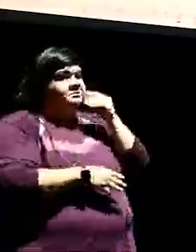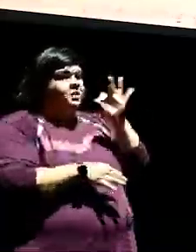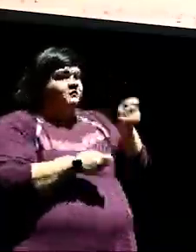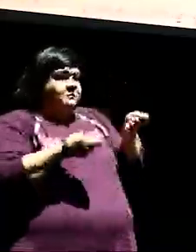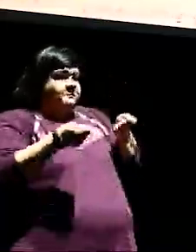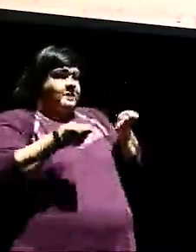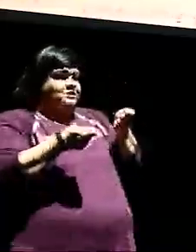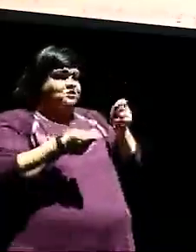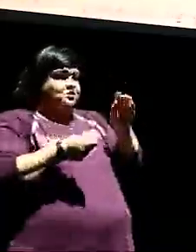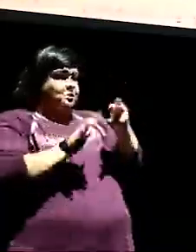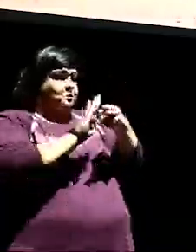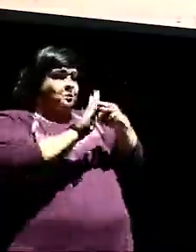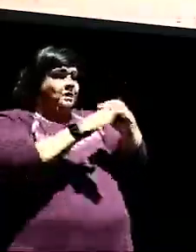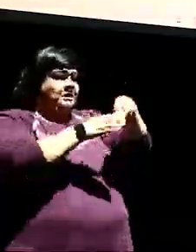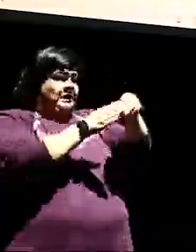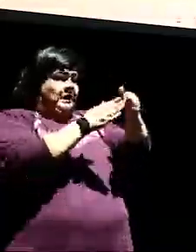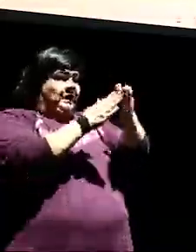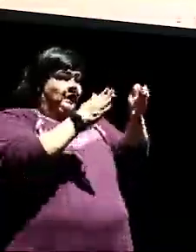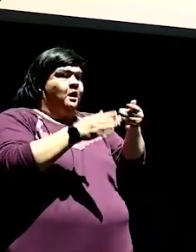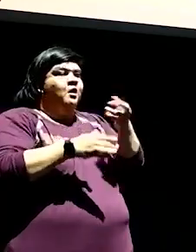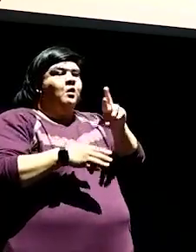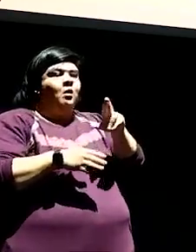big projects.